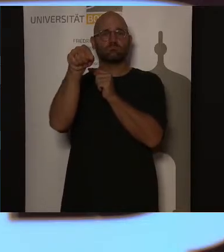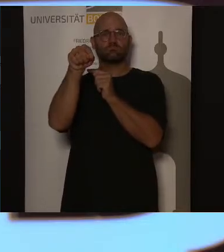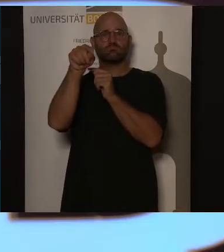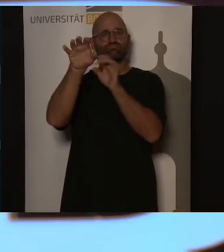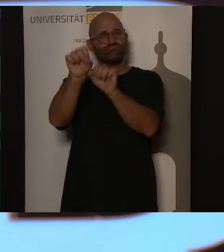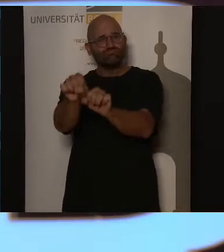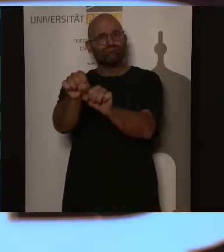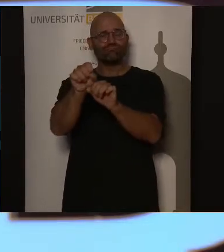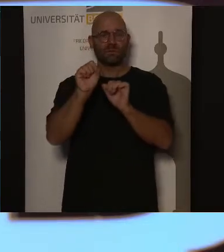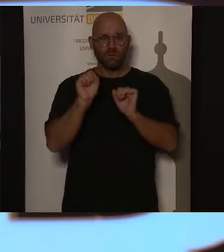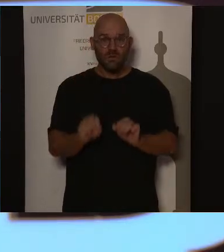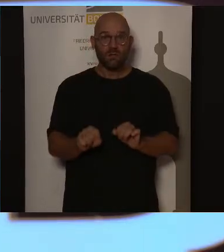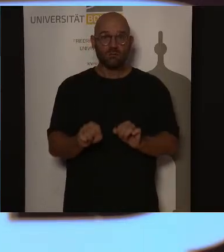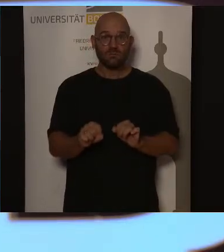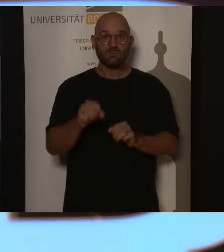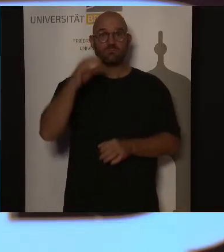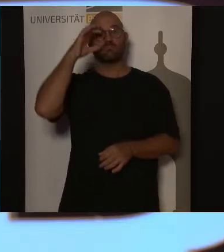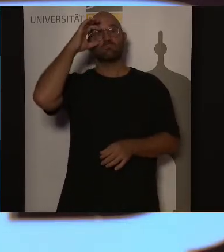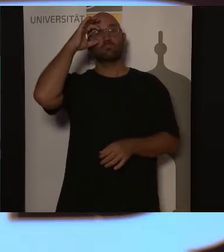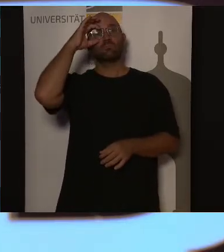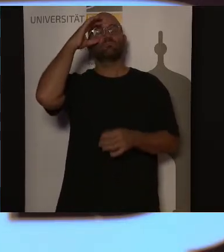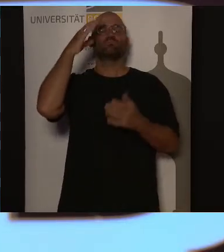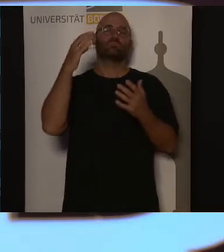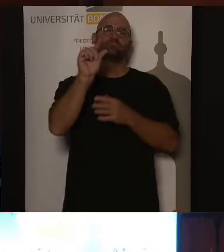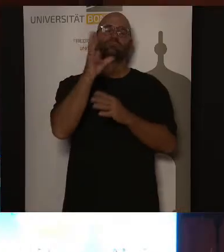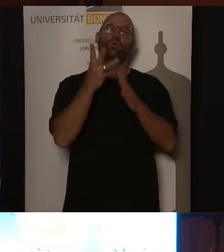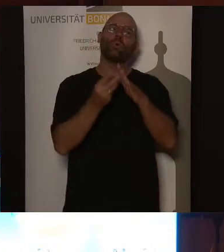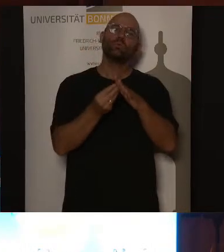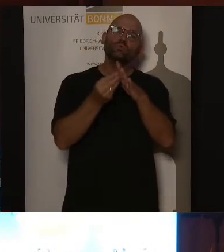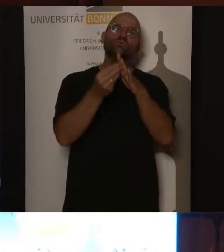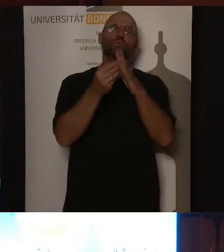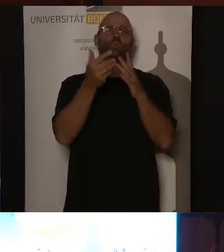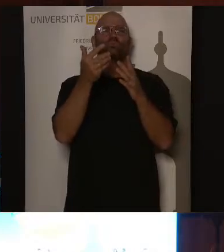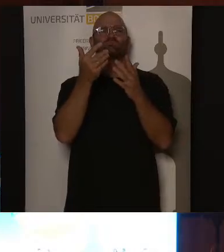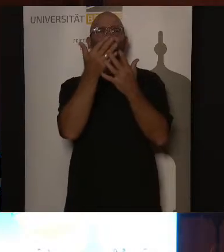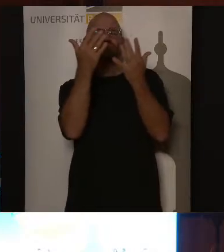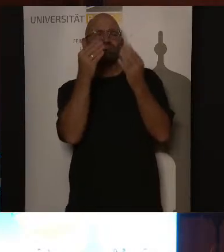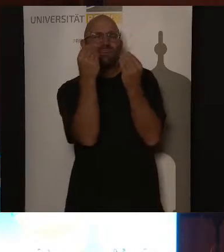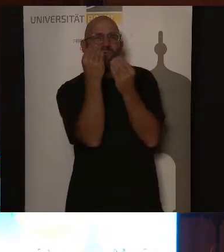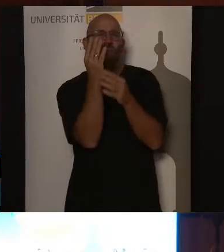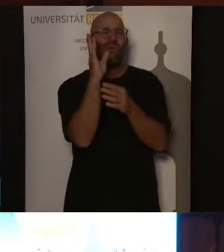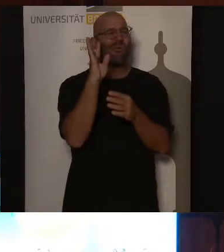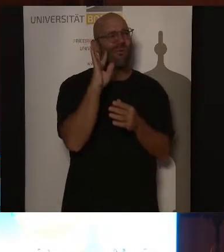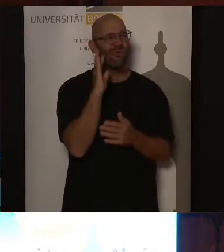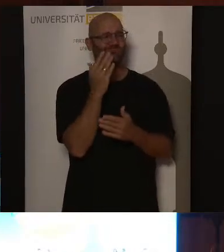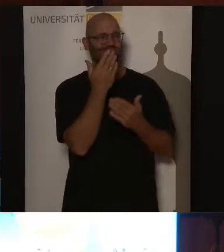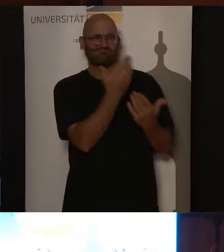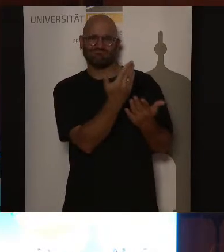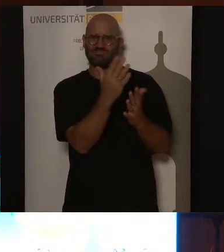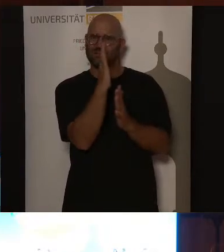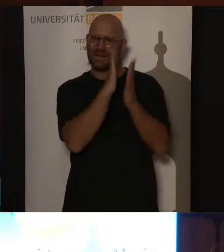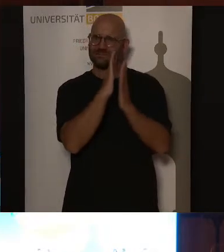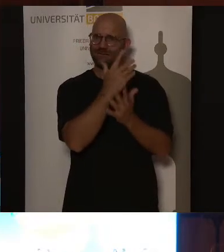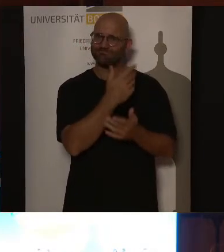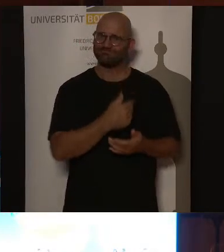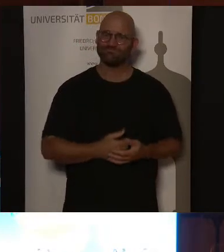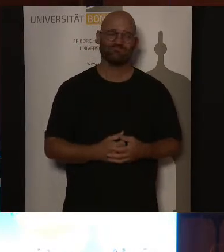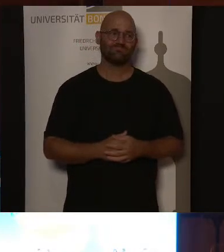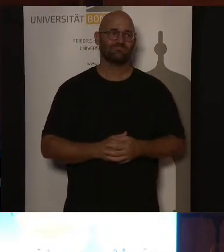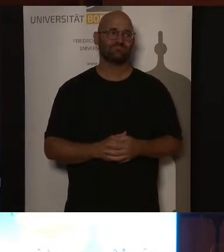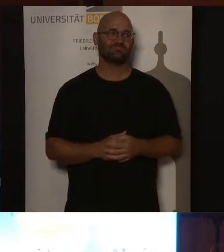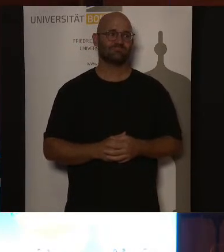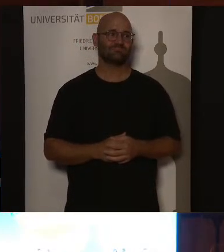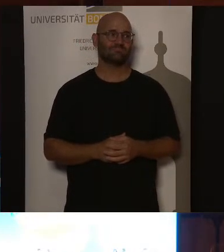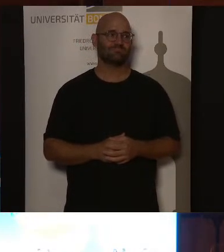a stay abroad. Can I get any ideas or support or points of contact from you in this